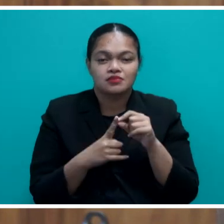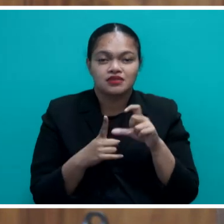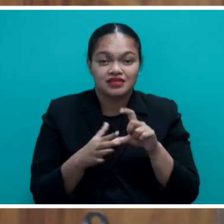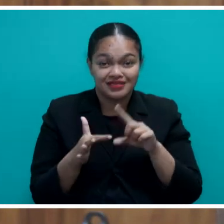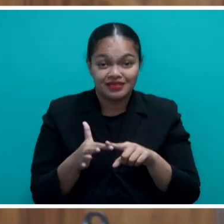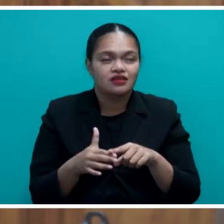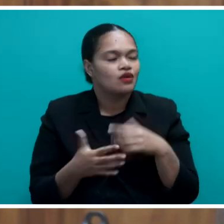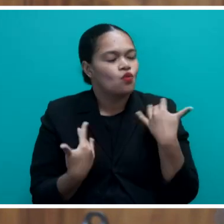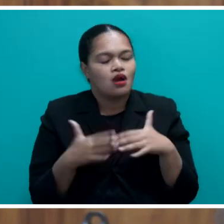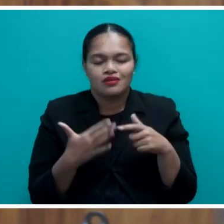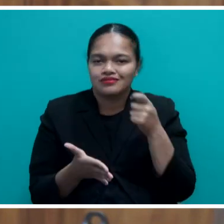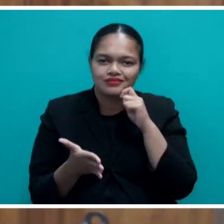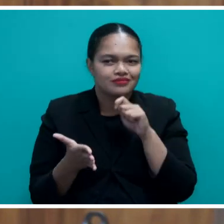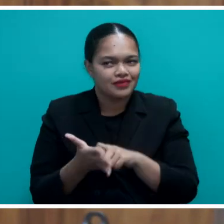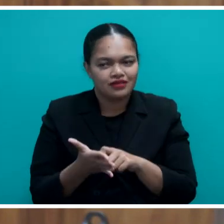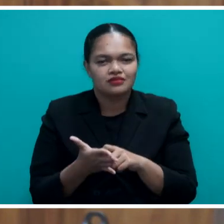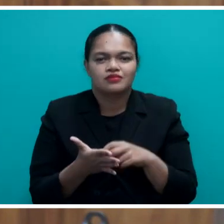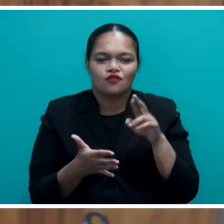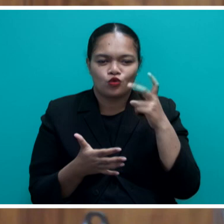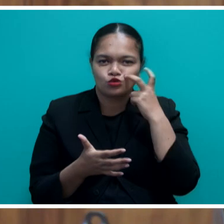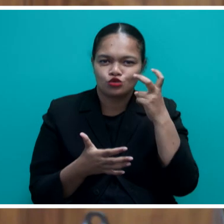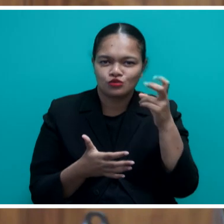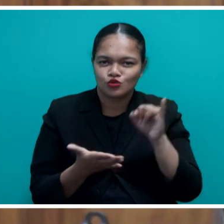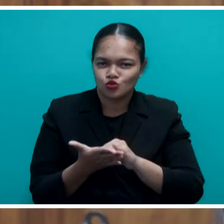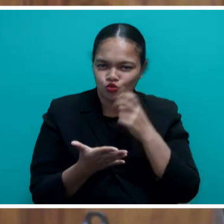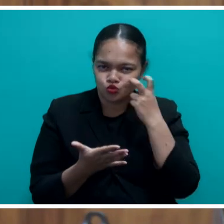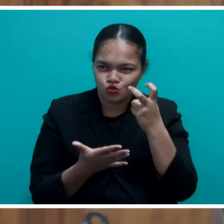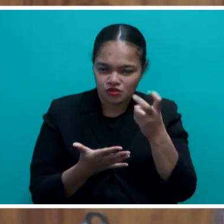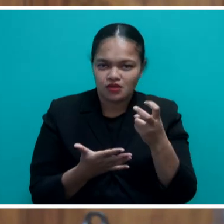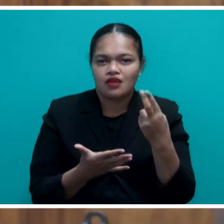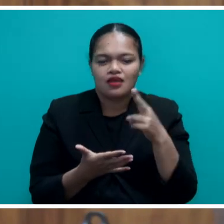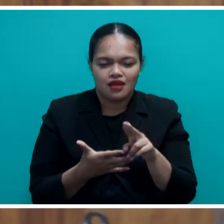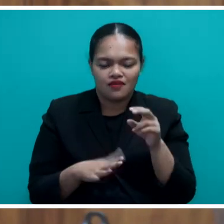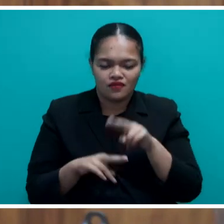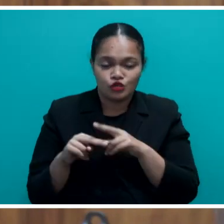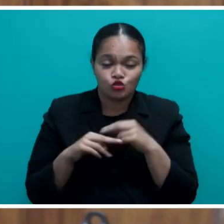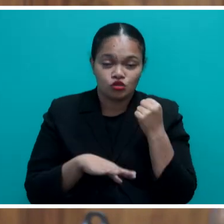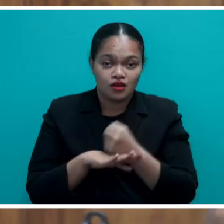renewed commitment to regional tourism and the commitment of the Fiji government to promoting